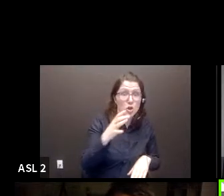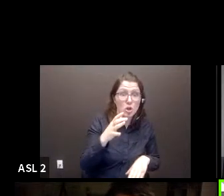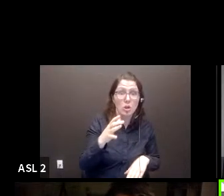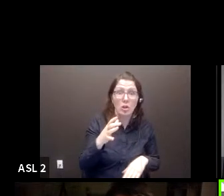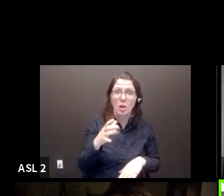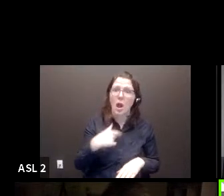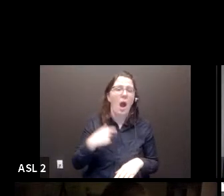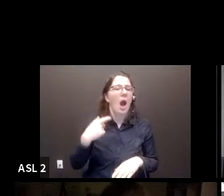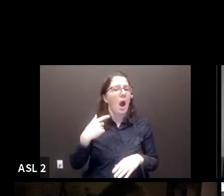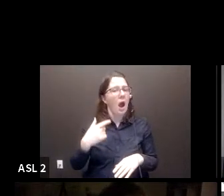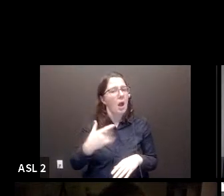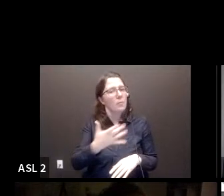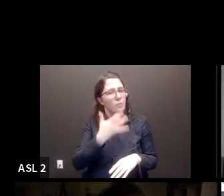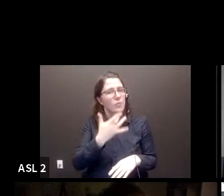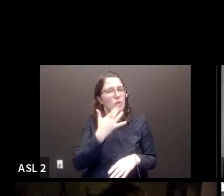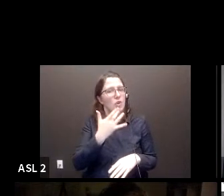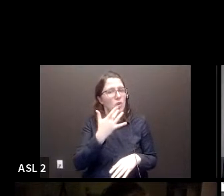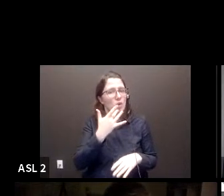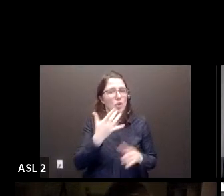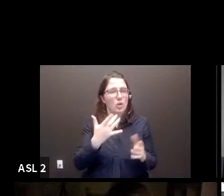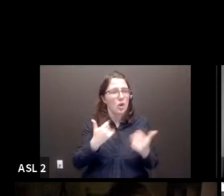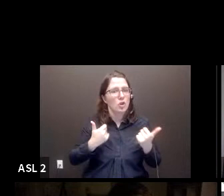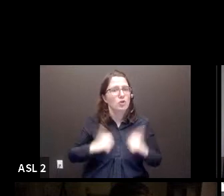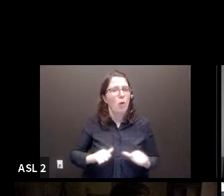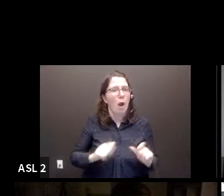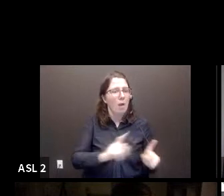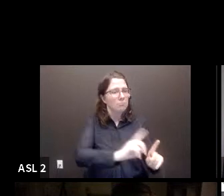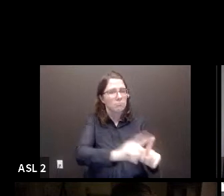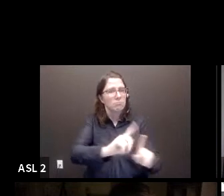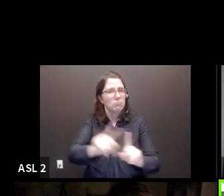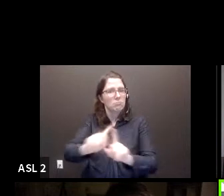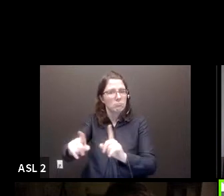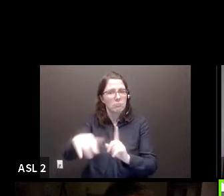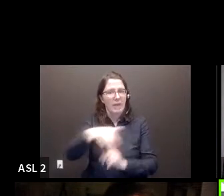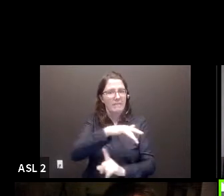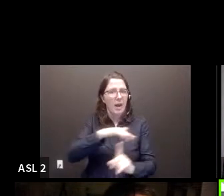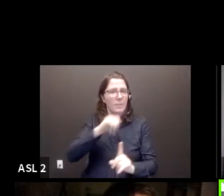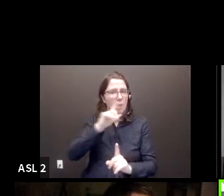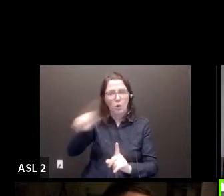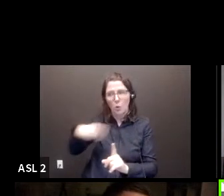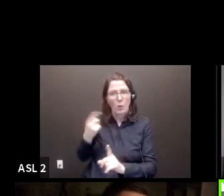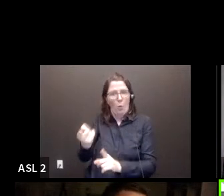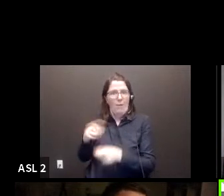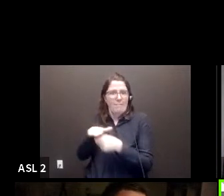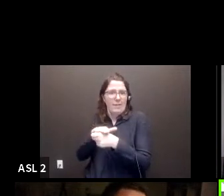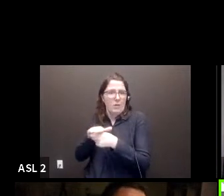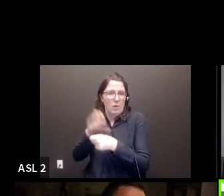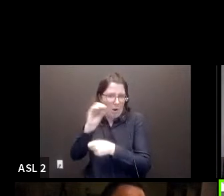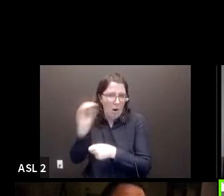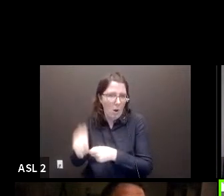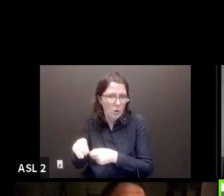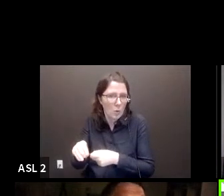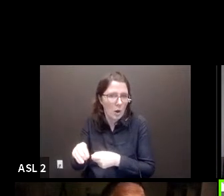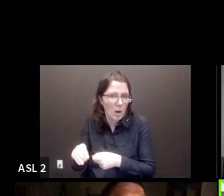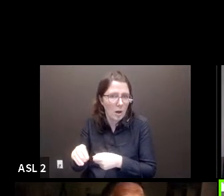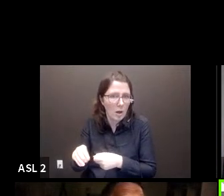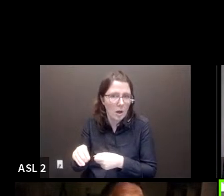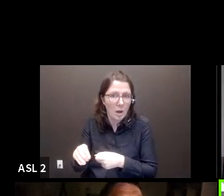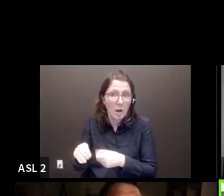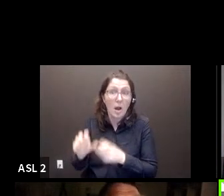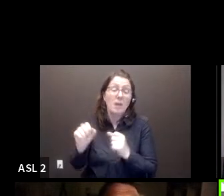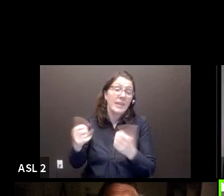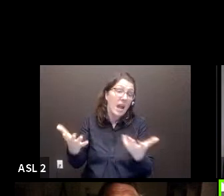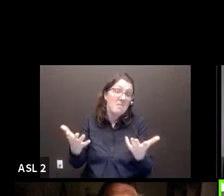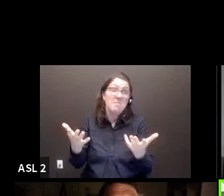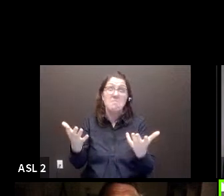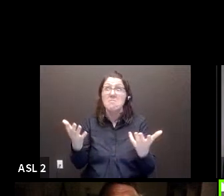environment we should actually do it in some sort of a structured way so it can be evaluated so we can have a pilot site and a neutral